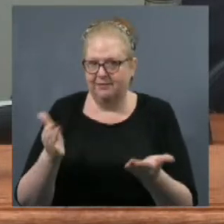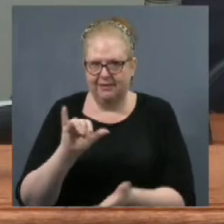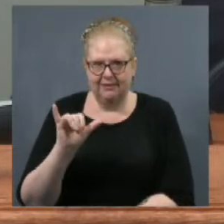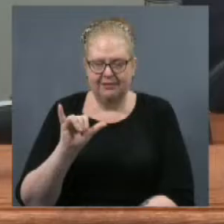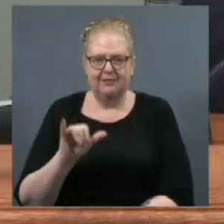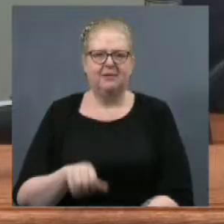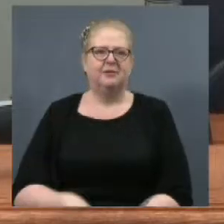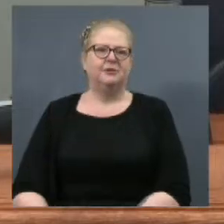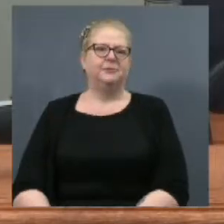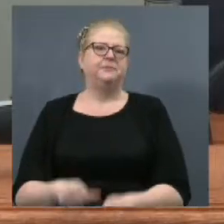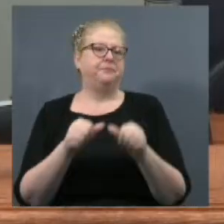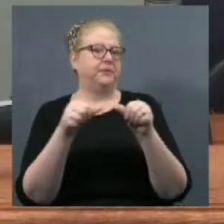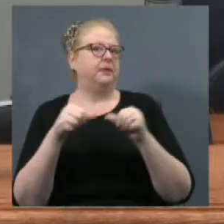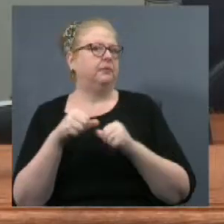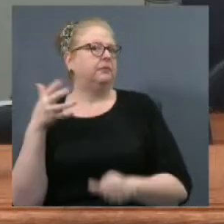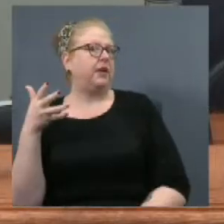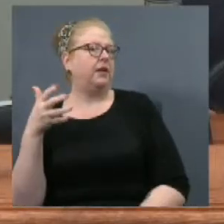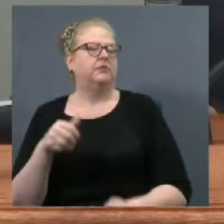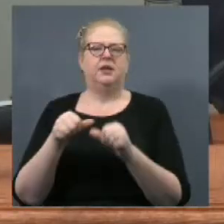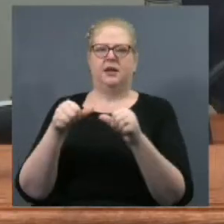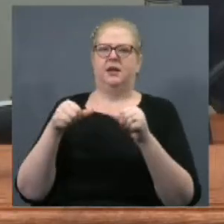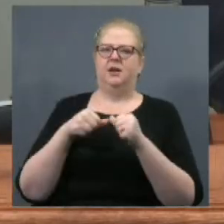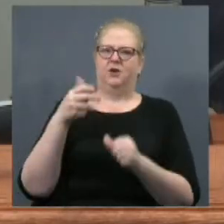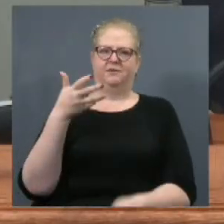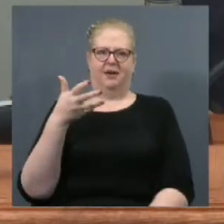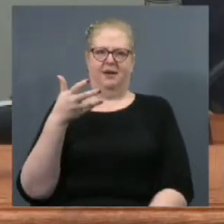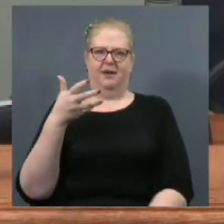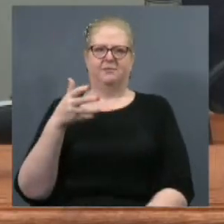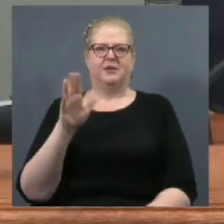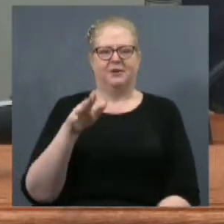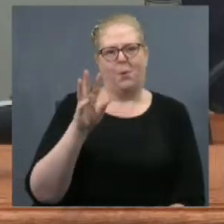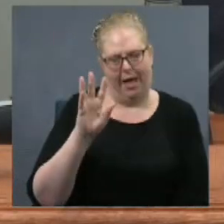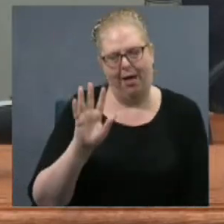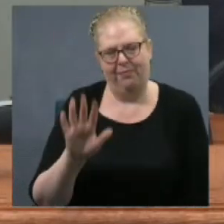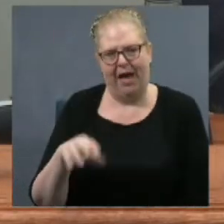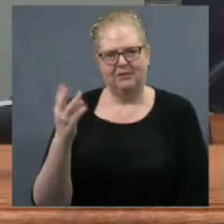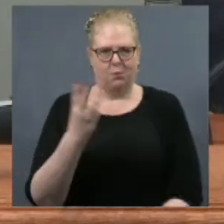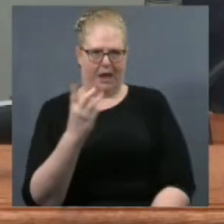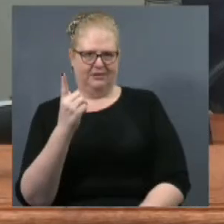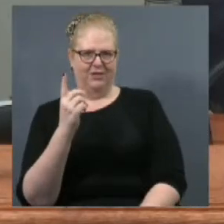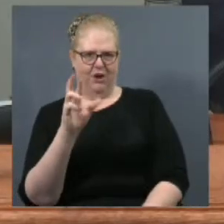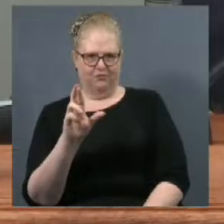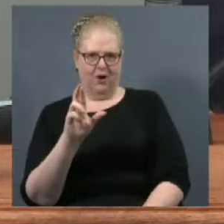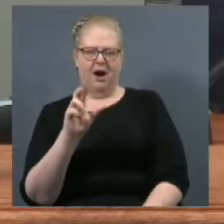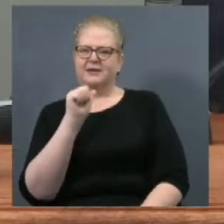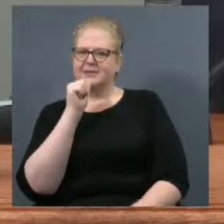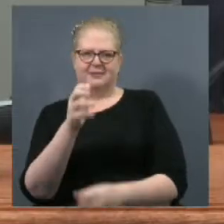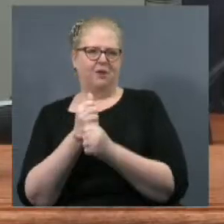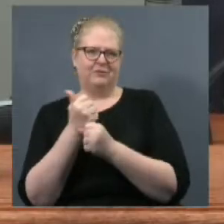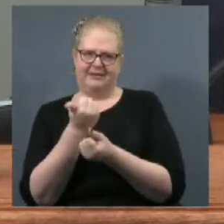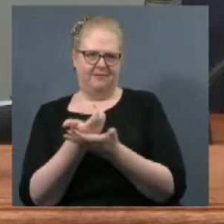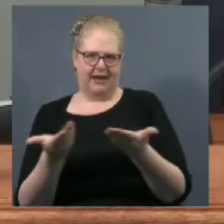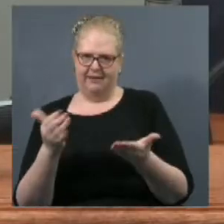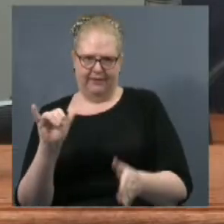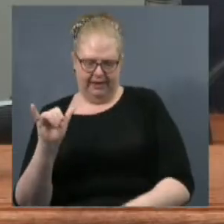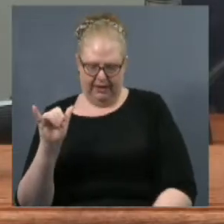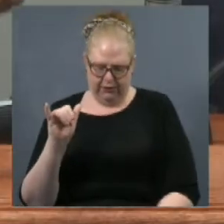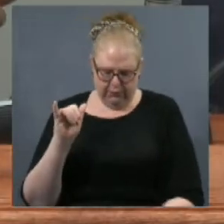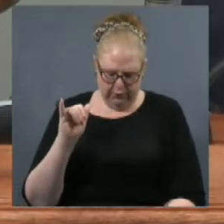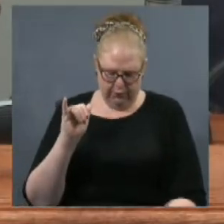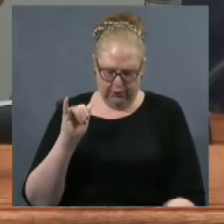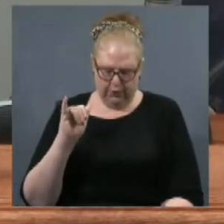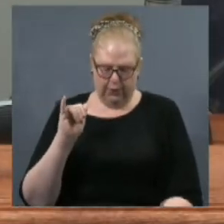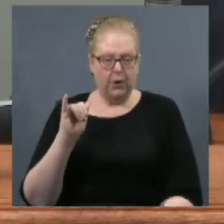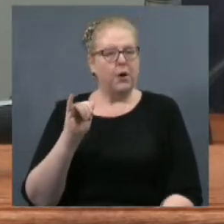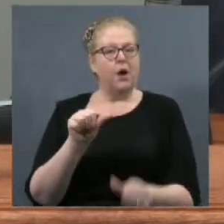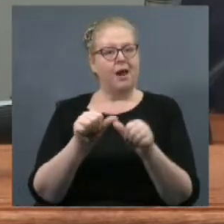5 is not, I'm going to be very clear, Ward 5, which is West Little Rock, is not receiving anything. Ward